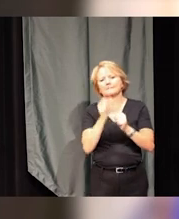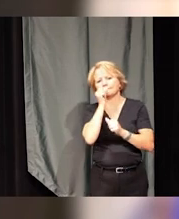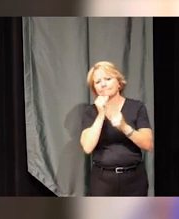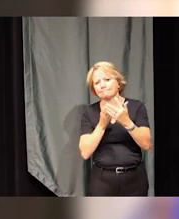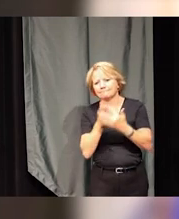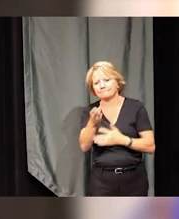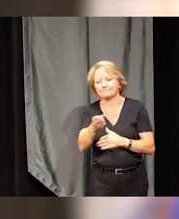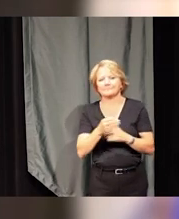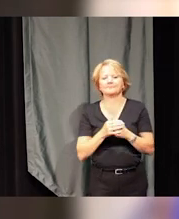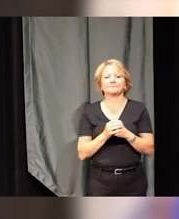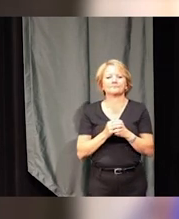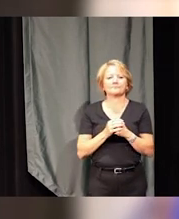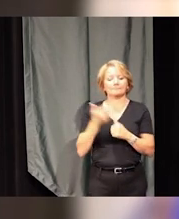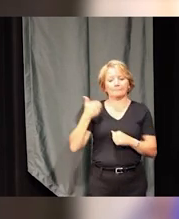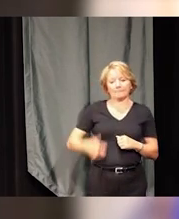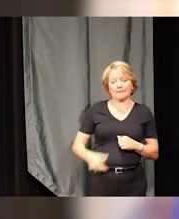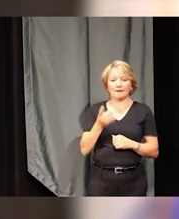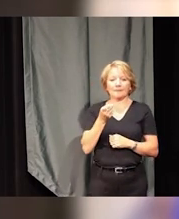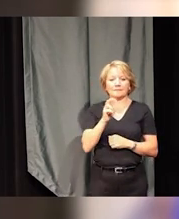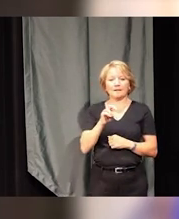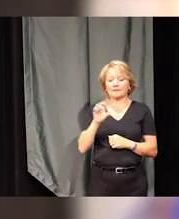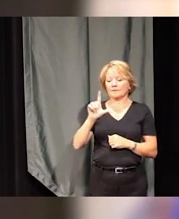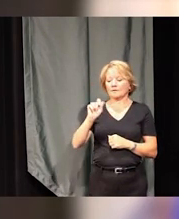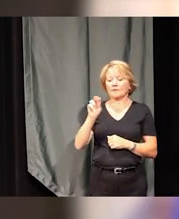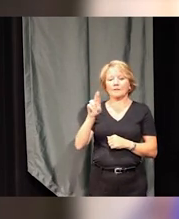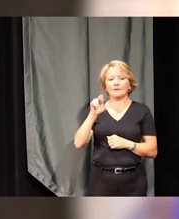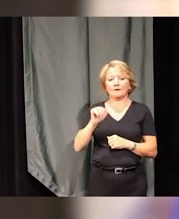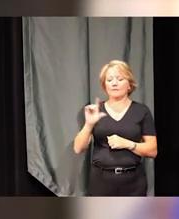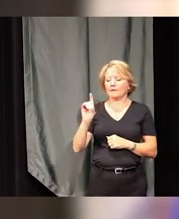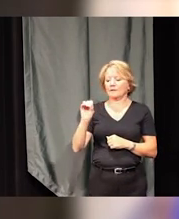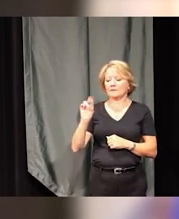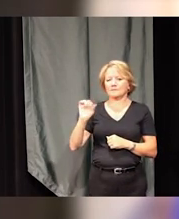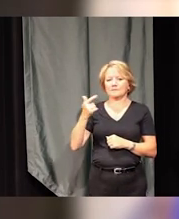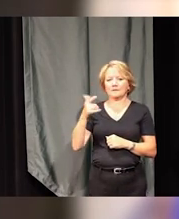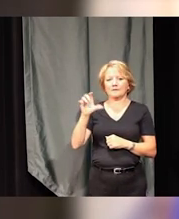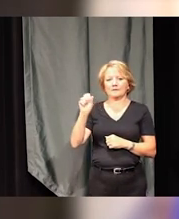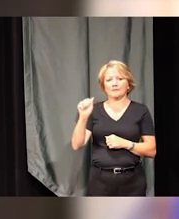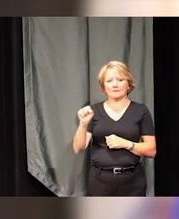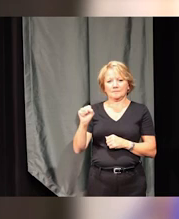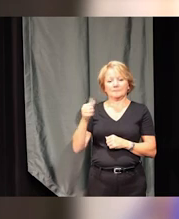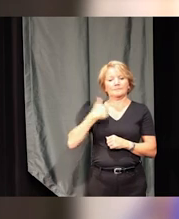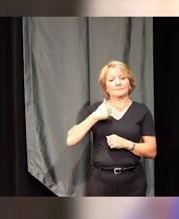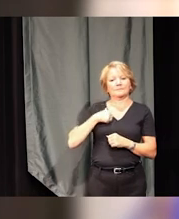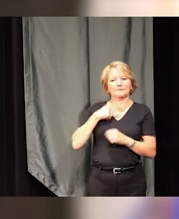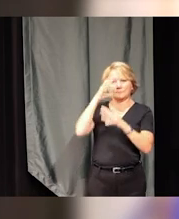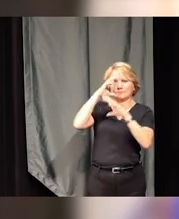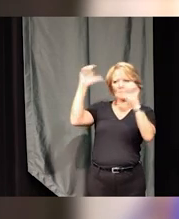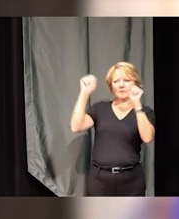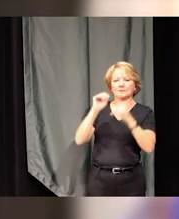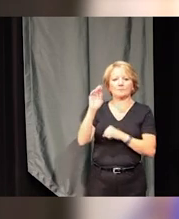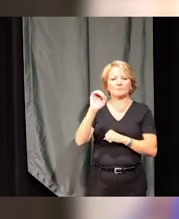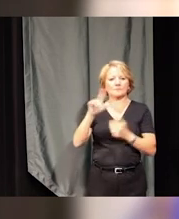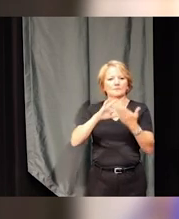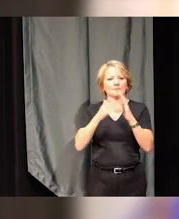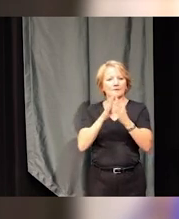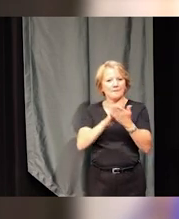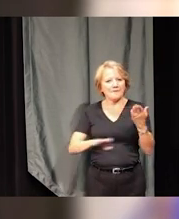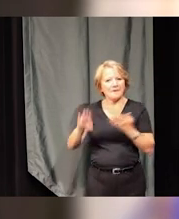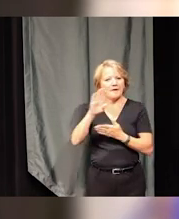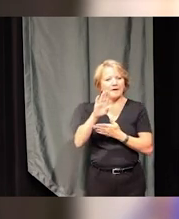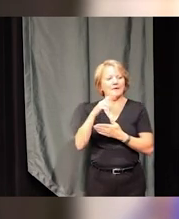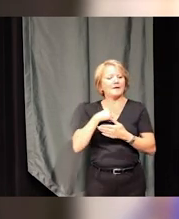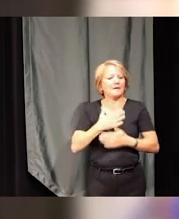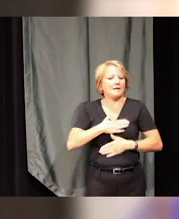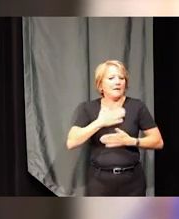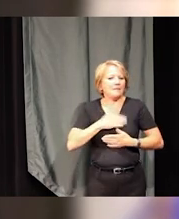persevered. I'm Dr. Laura Douglas, president of Bristol Community College. I'm so happy that you're